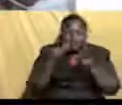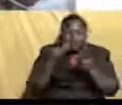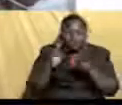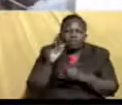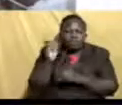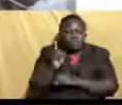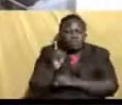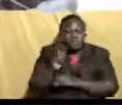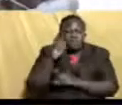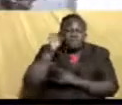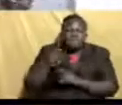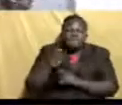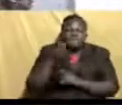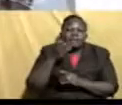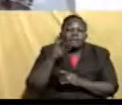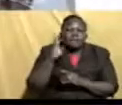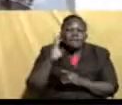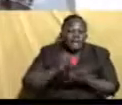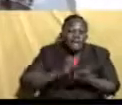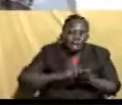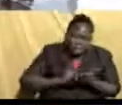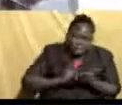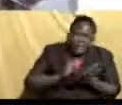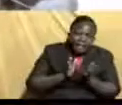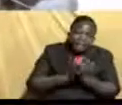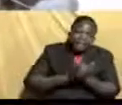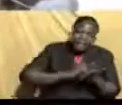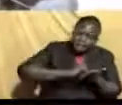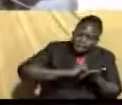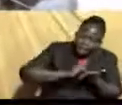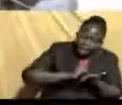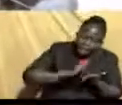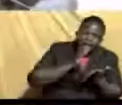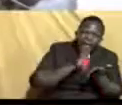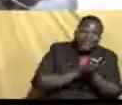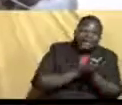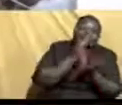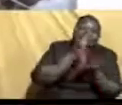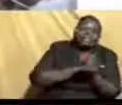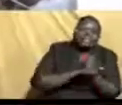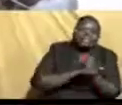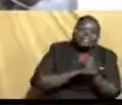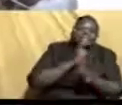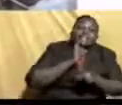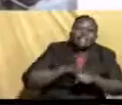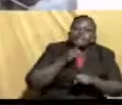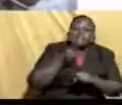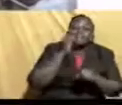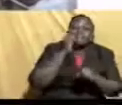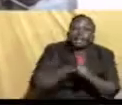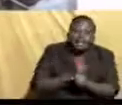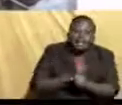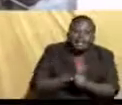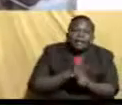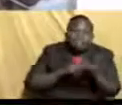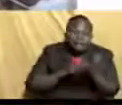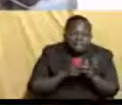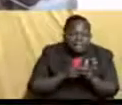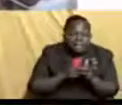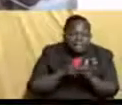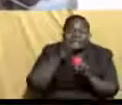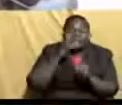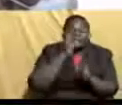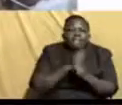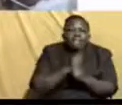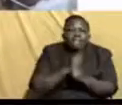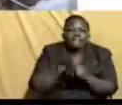in written and signed and with the seal of the president. Once that has been done, then that is, it's presumed that they are doing it in